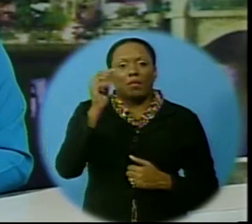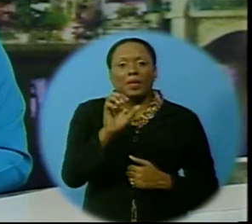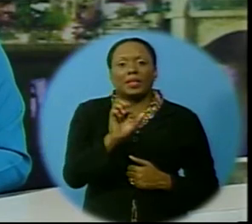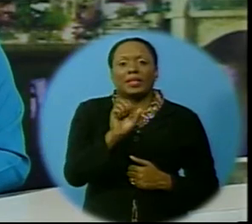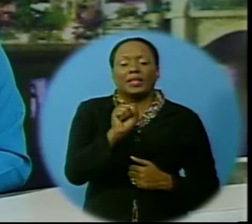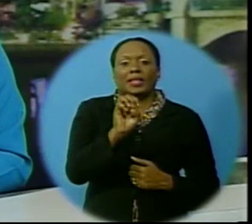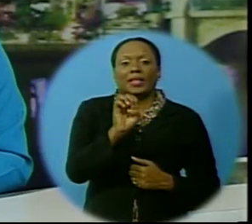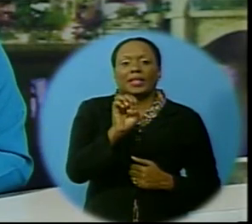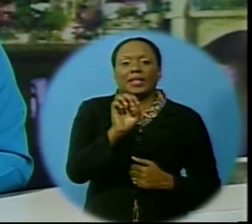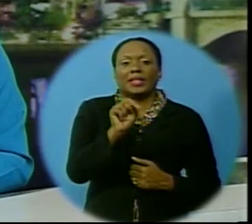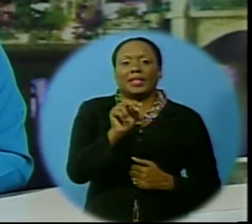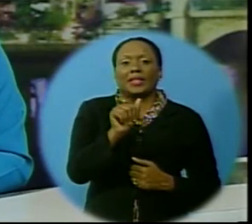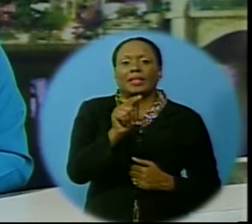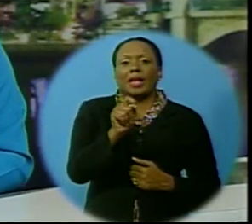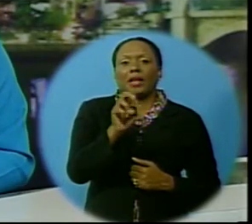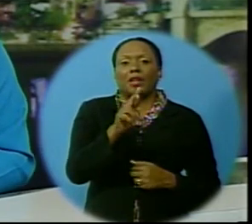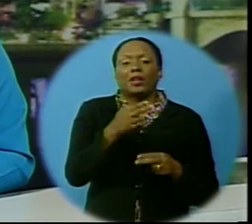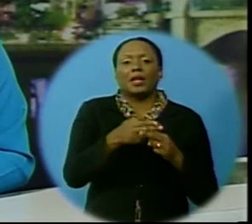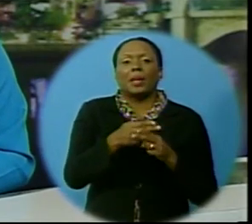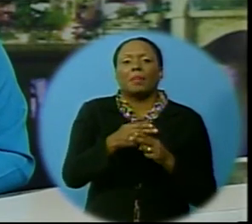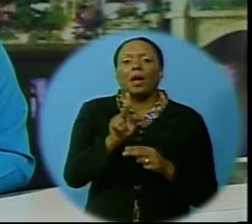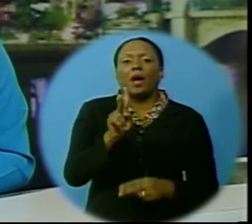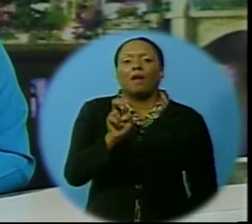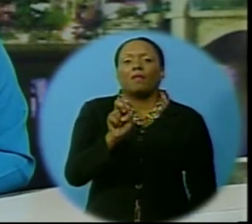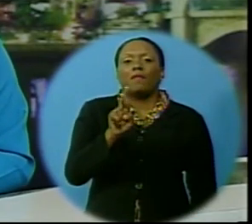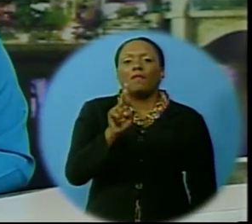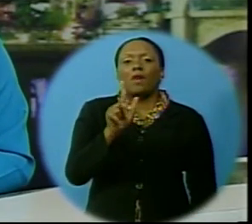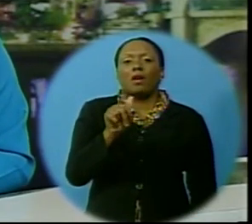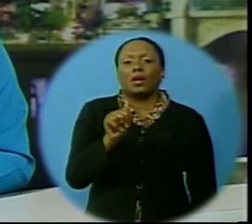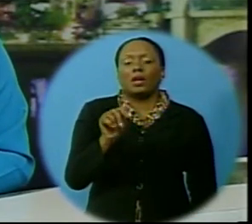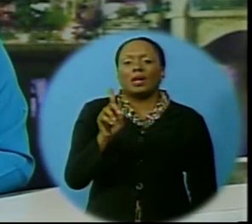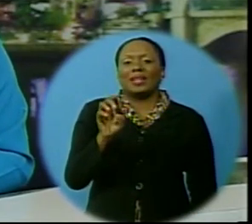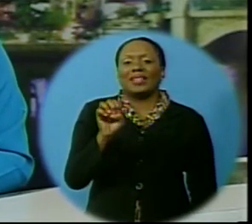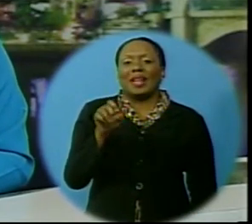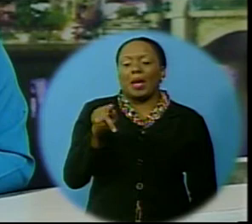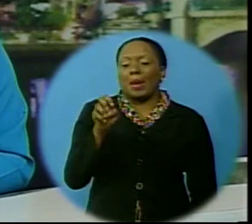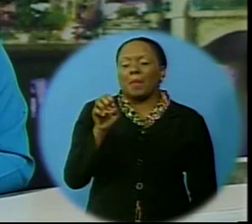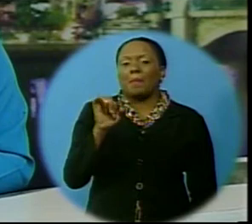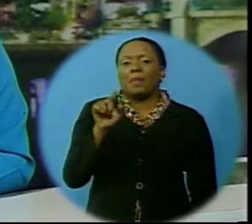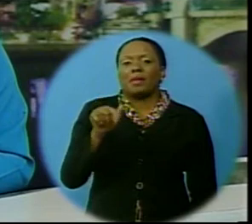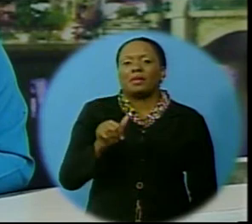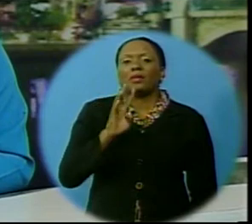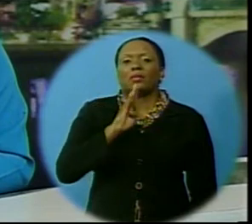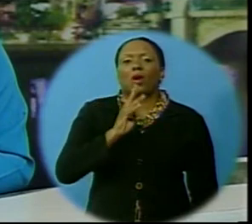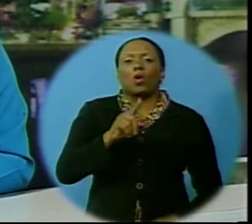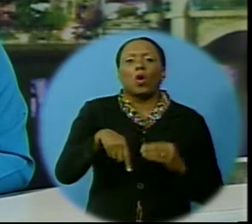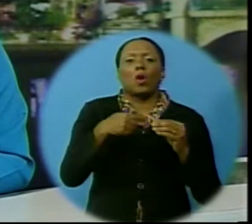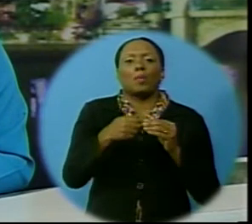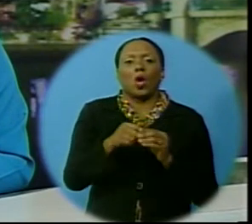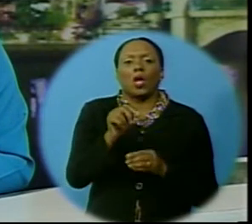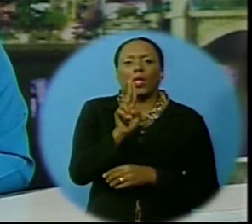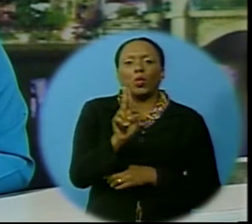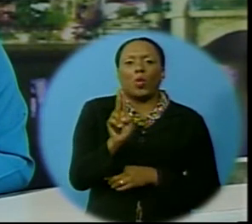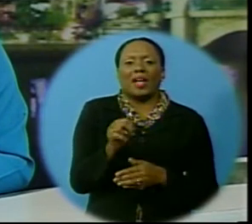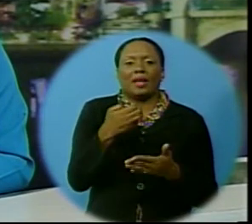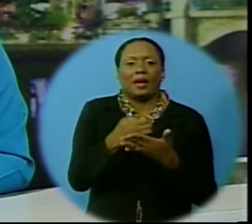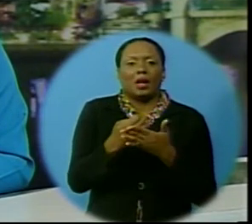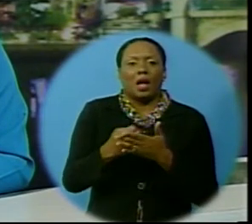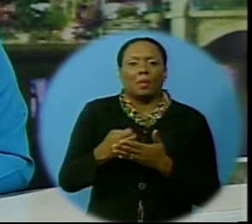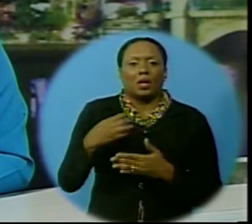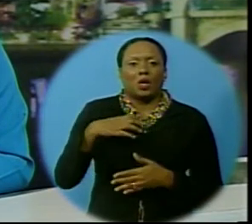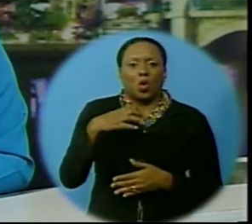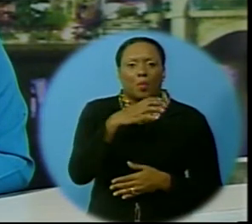of Government Senator Verla de Pisa. She was responding to a report from the United Nations Economic Commission for Latin America